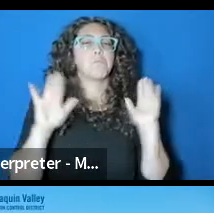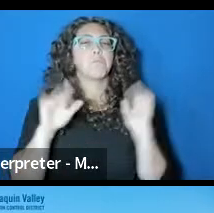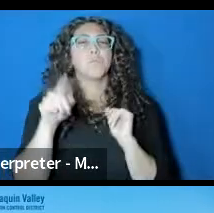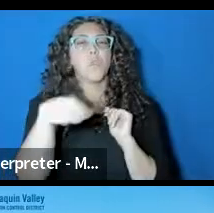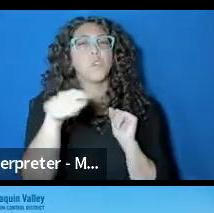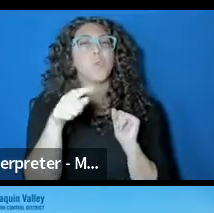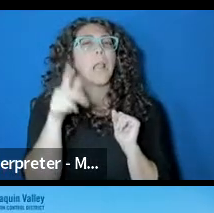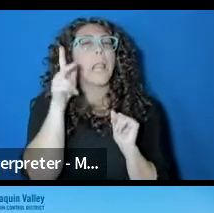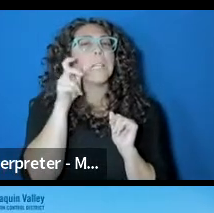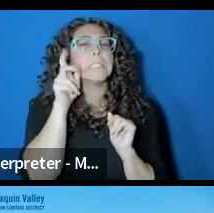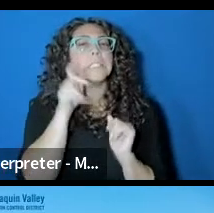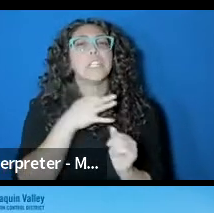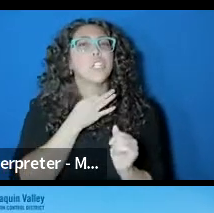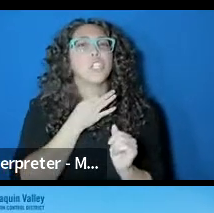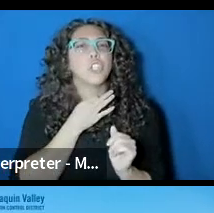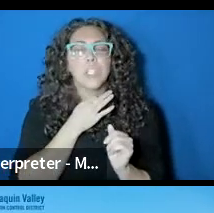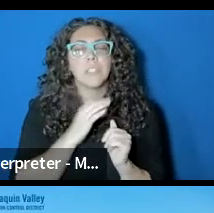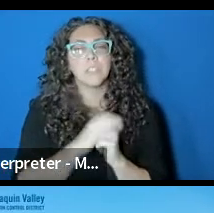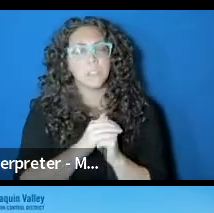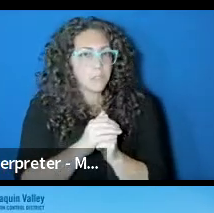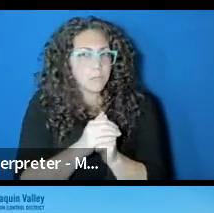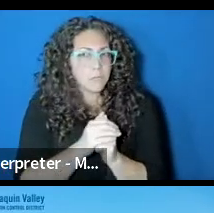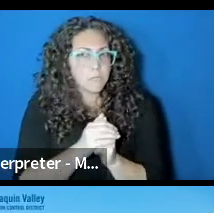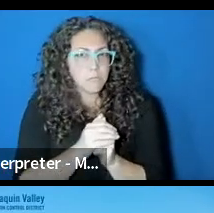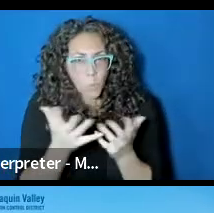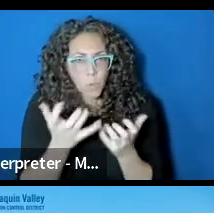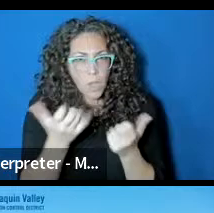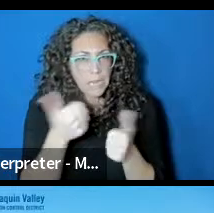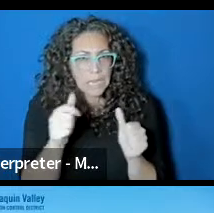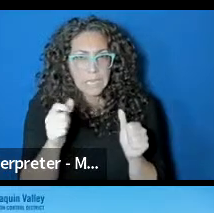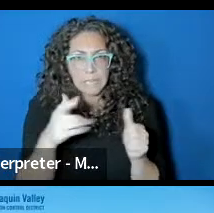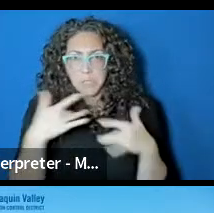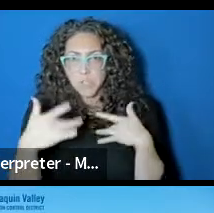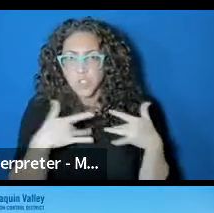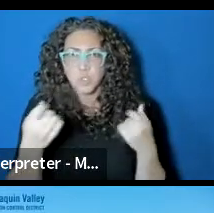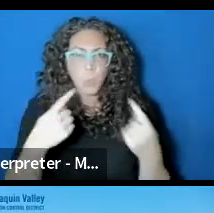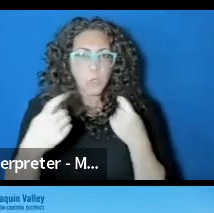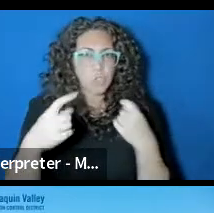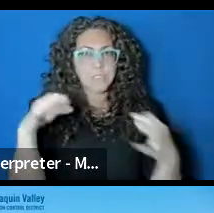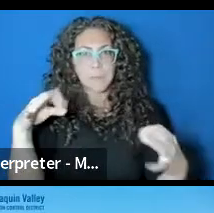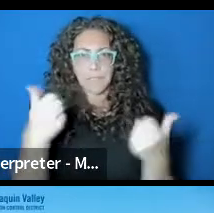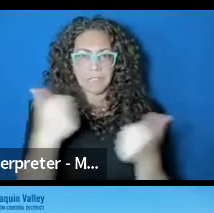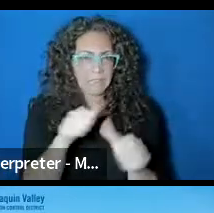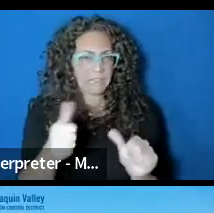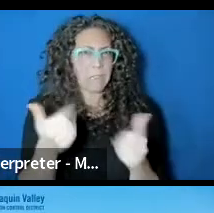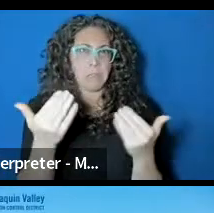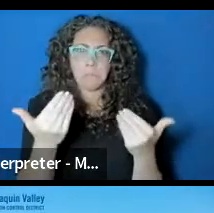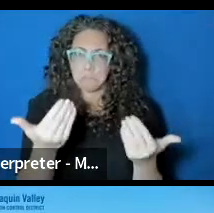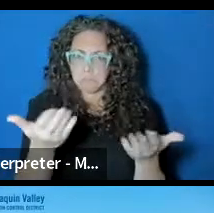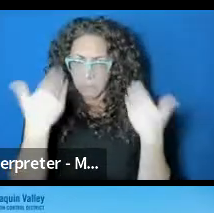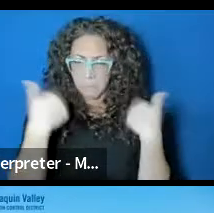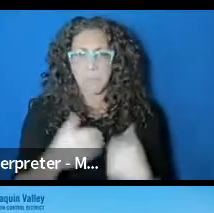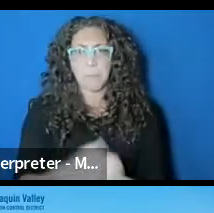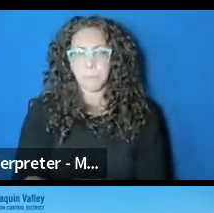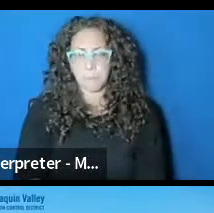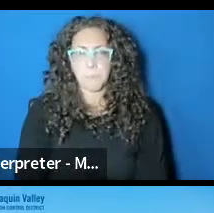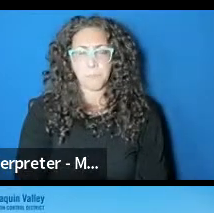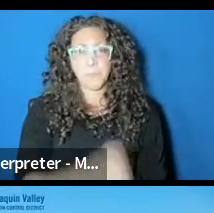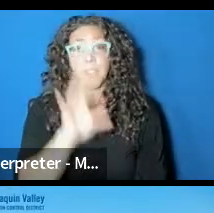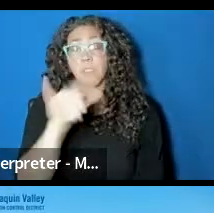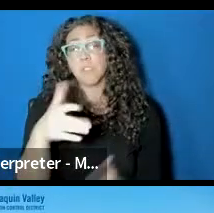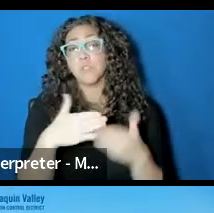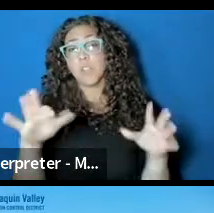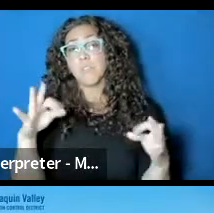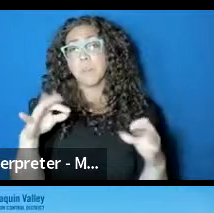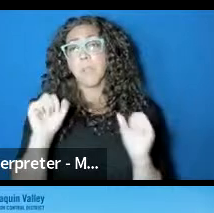mode. So we really welcome your questions, reflections, and again, any feedback. And you all can provide that general feedback to Little